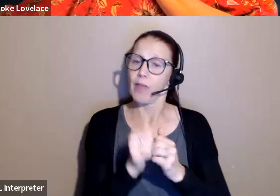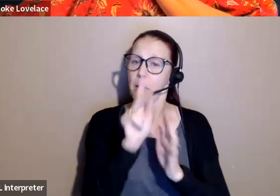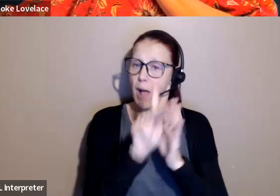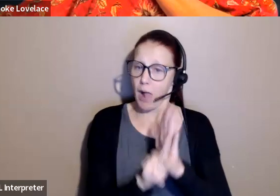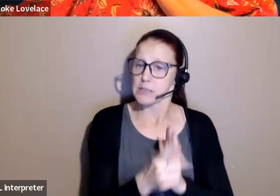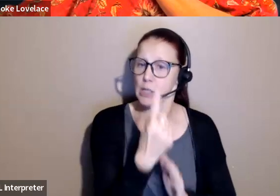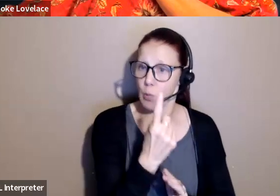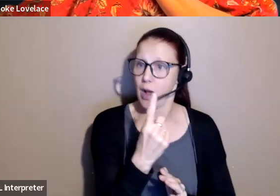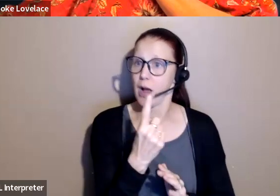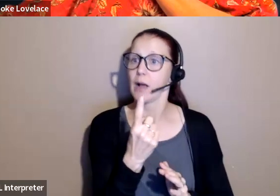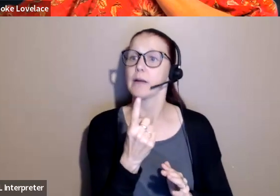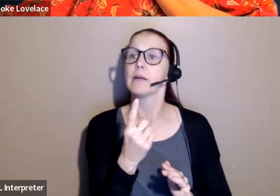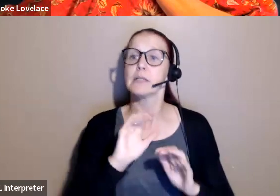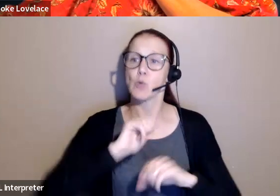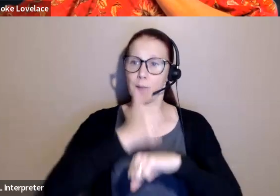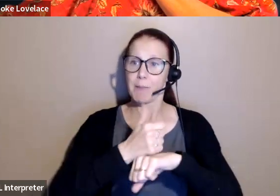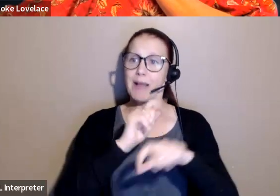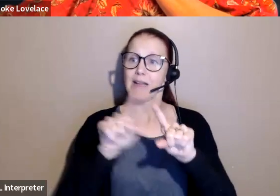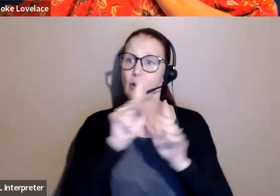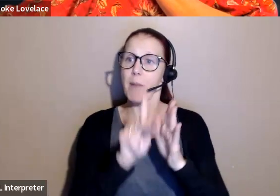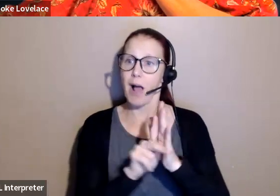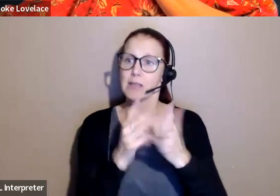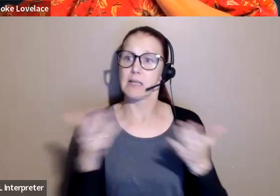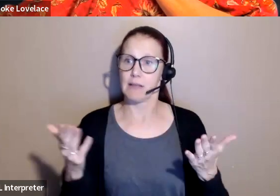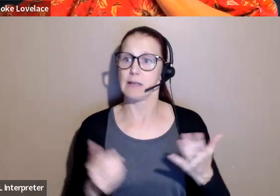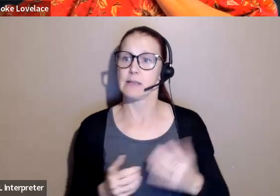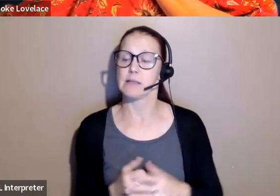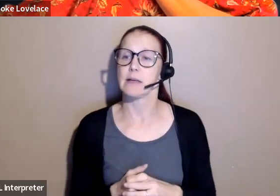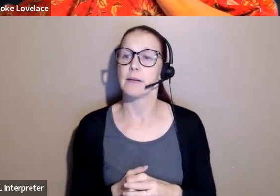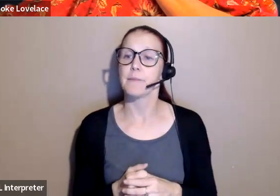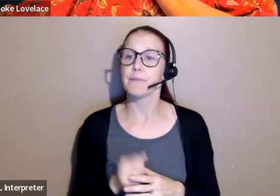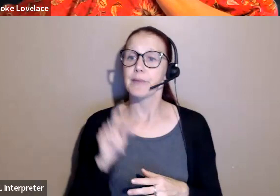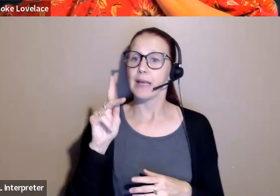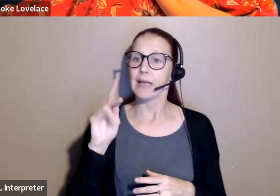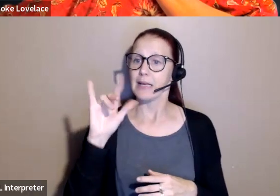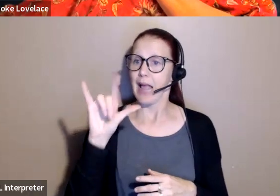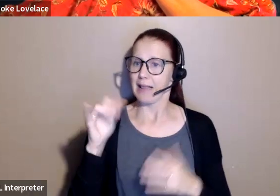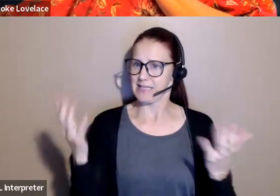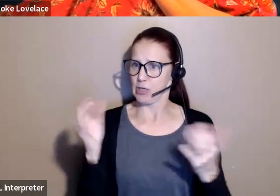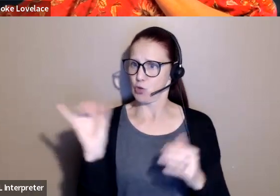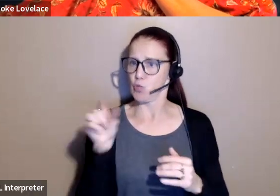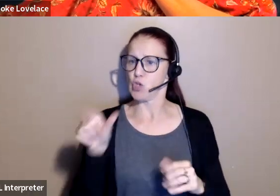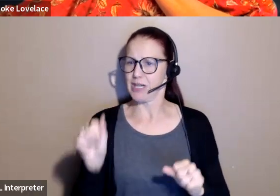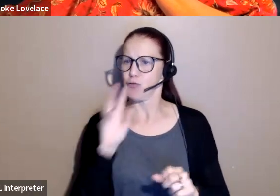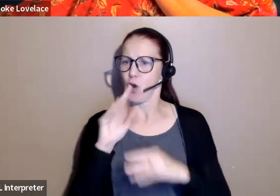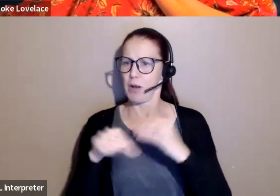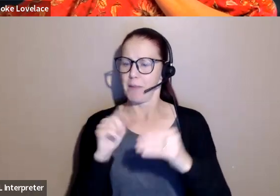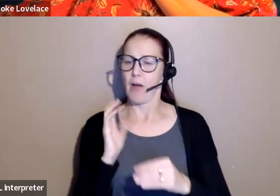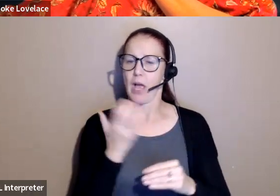one, looking to kind of implement different policy things. Kelly is on here too, and she can speak to our kind